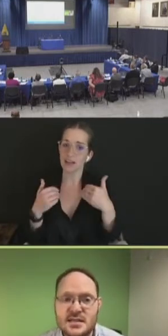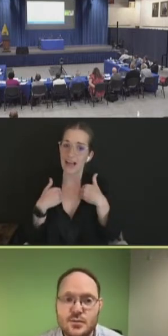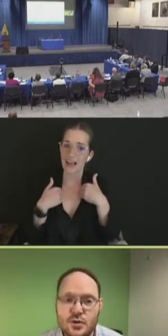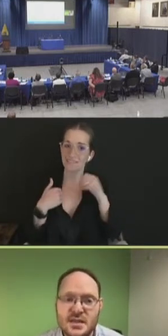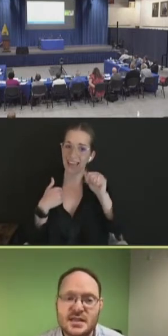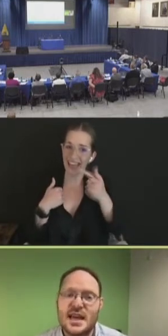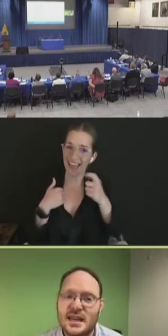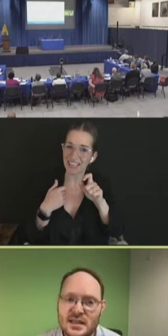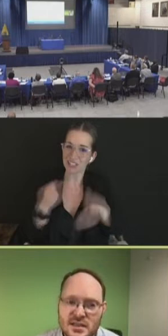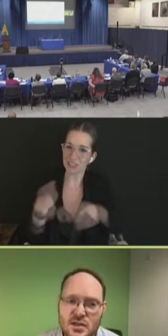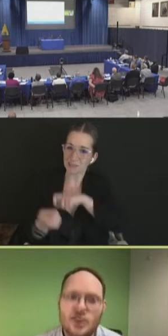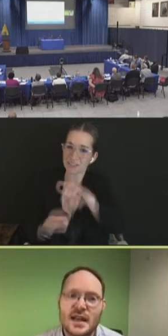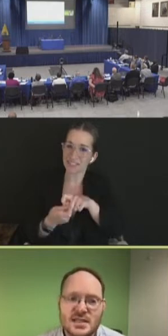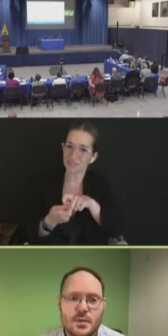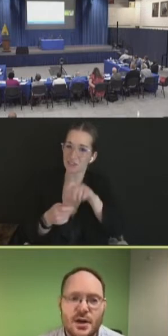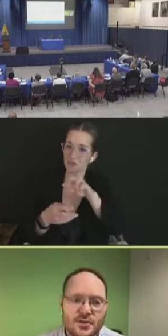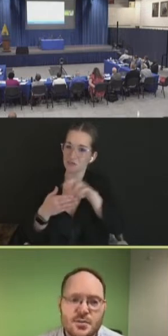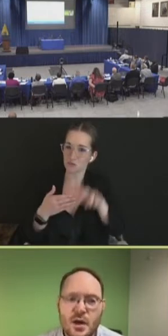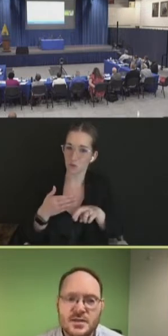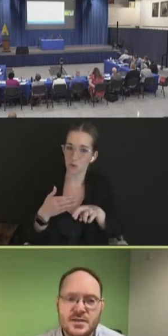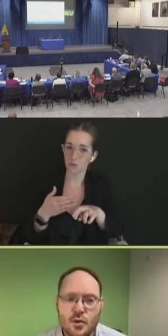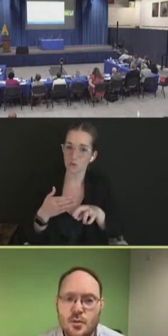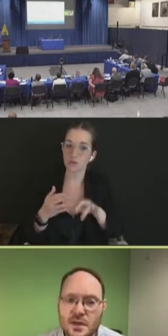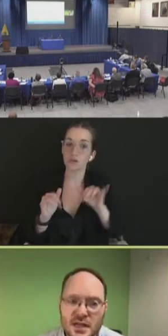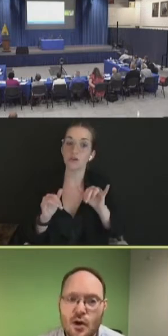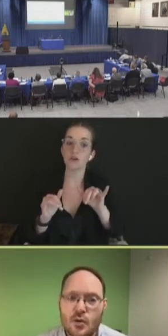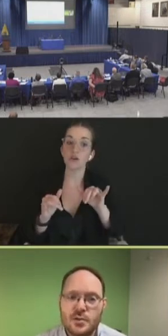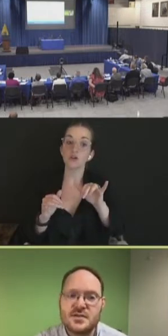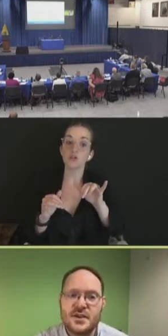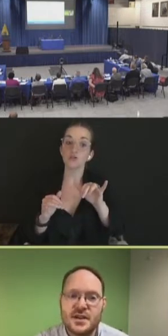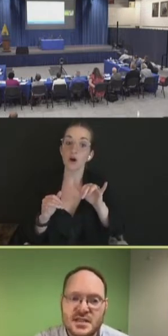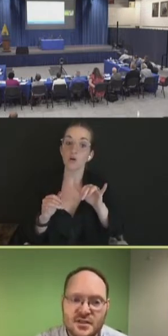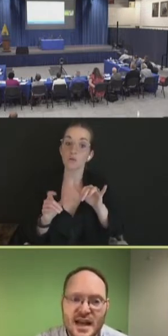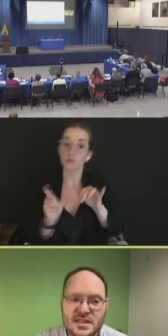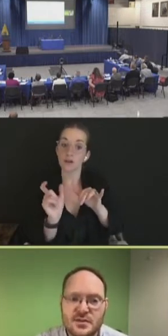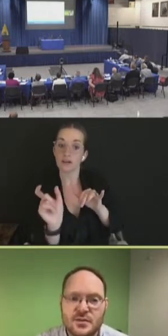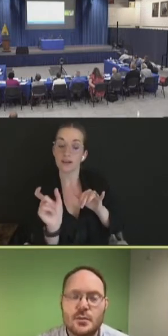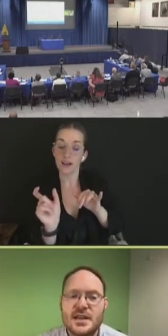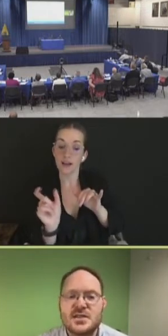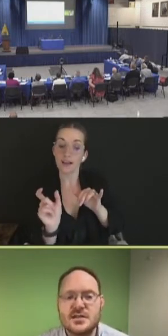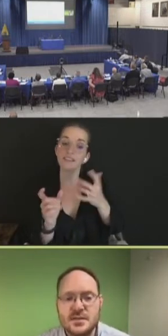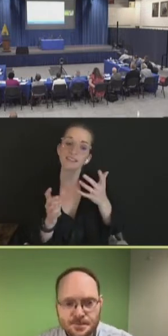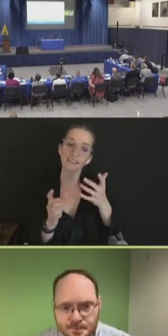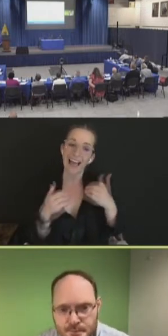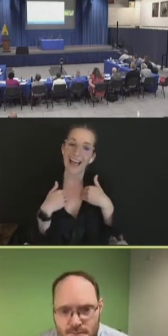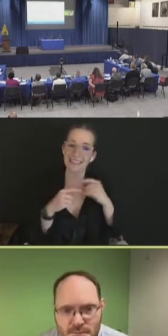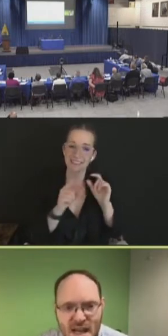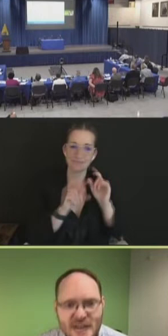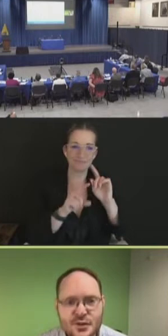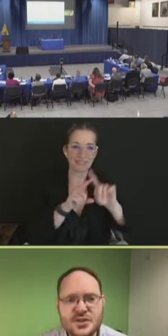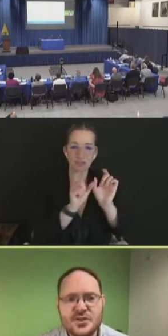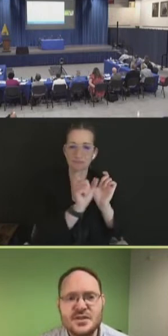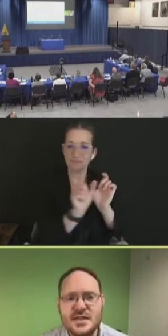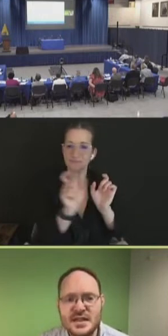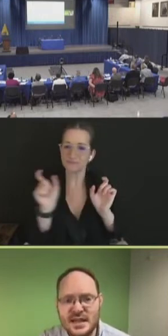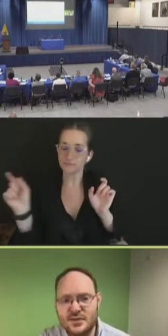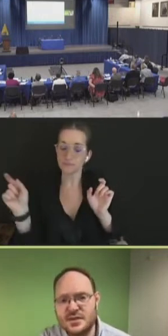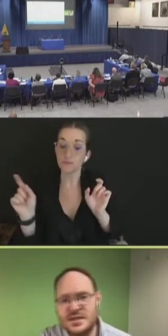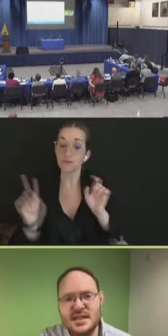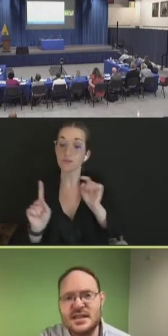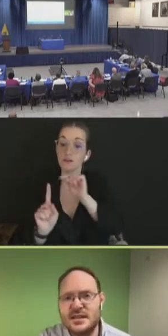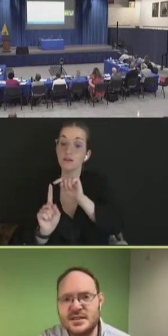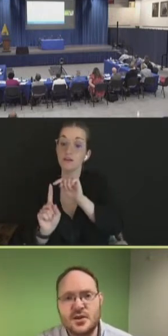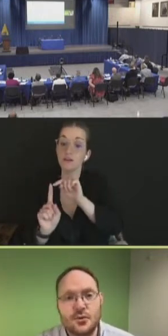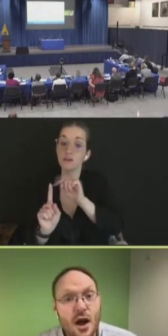side, we're just indicating the total antibody response to RBD alone plus various different adjuvant formulations. And what you can see is that